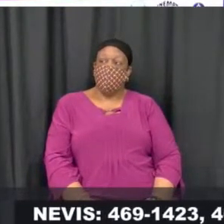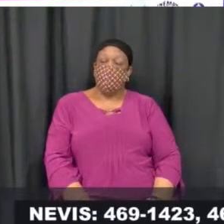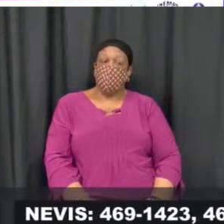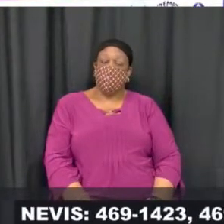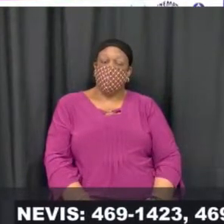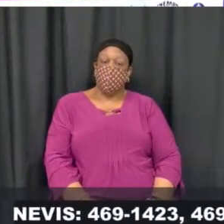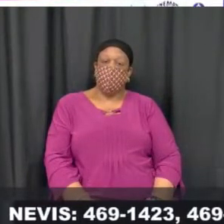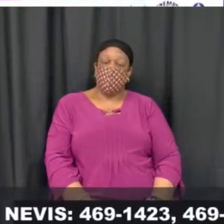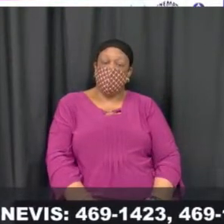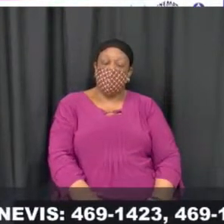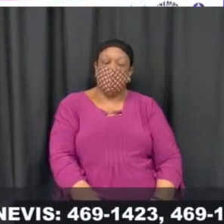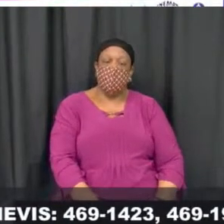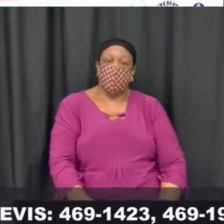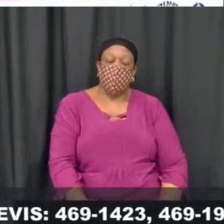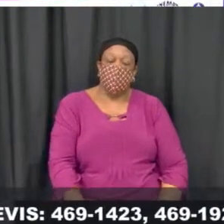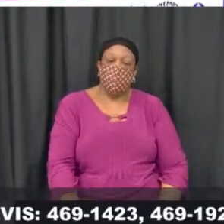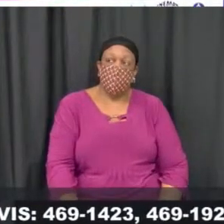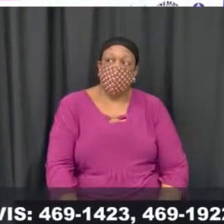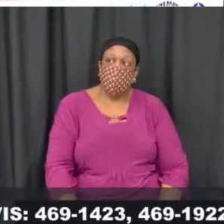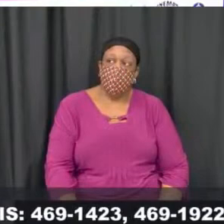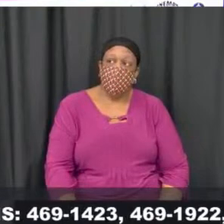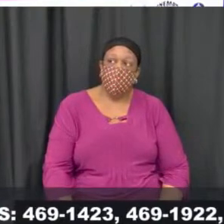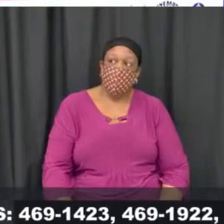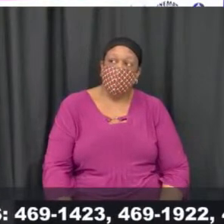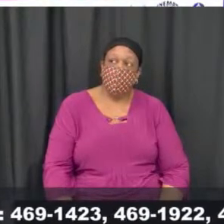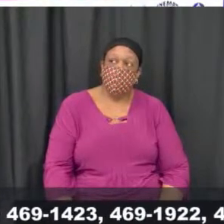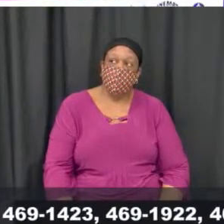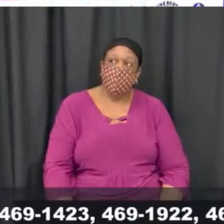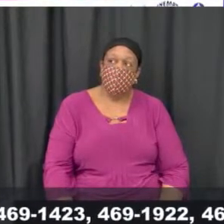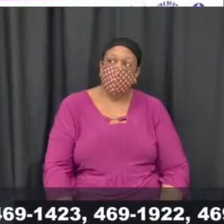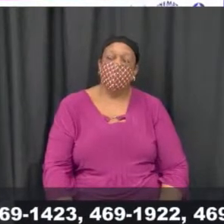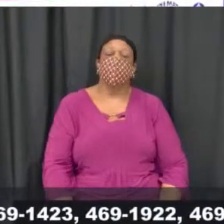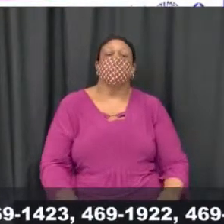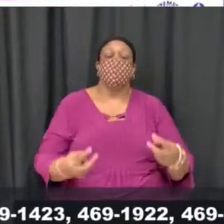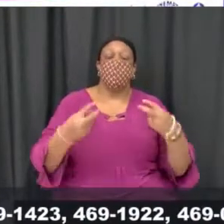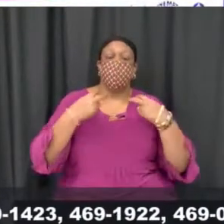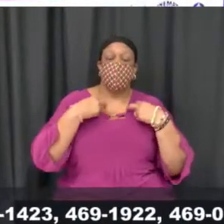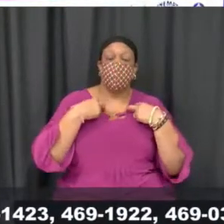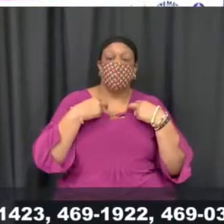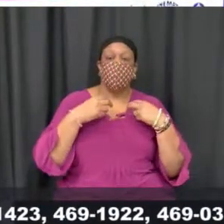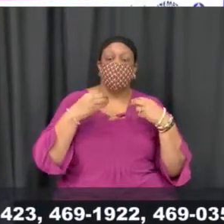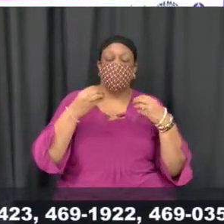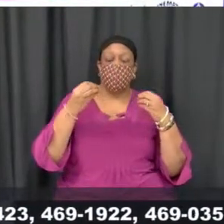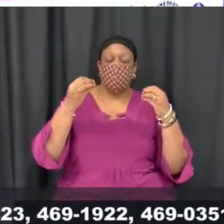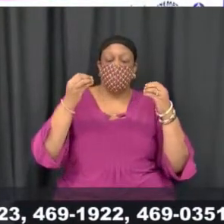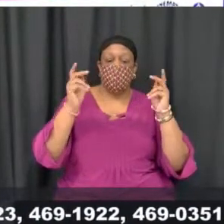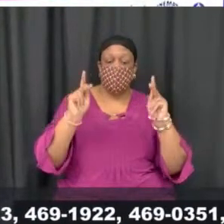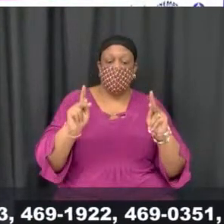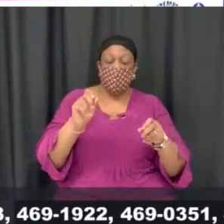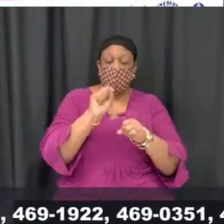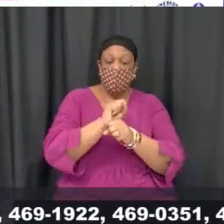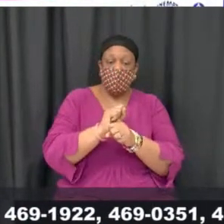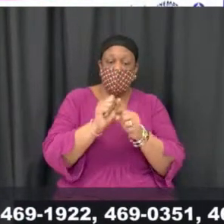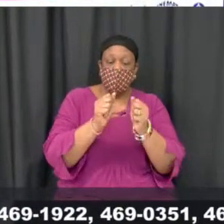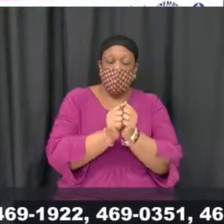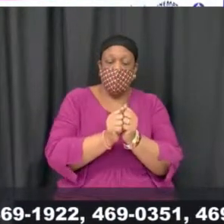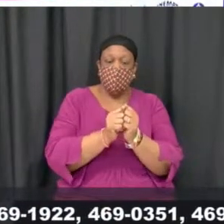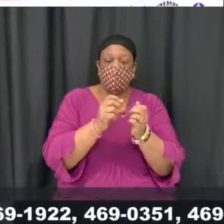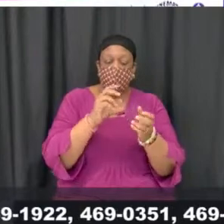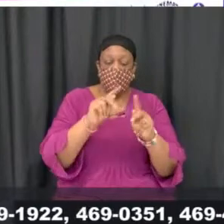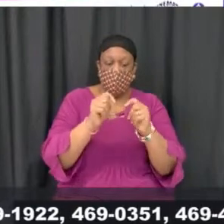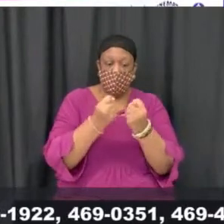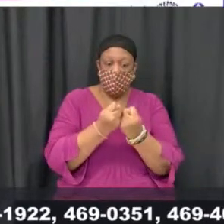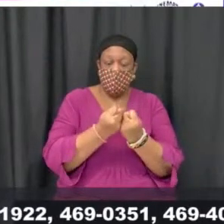Additionally, compliance officers and police officers may issue fixed penalty notice to businesses or individuals for breaches